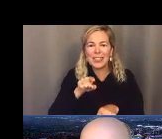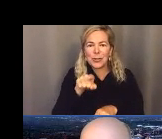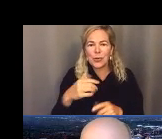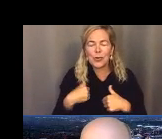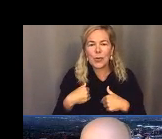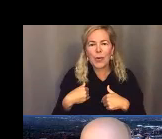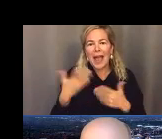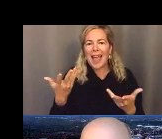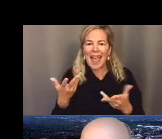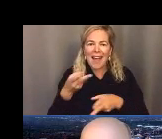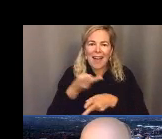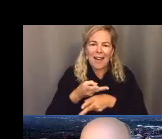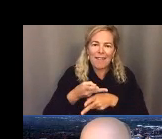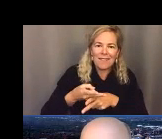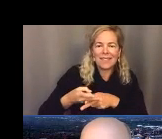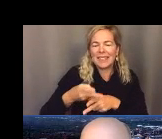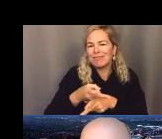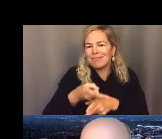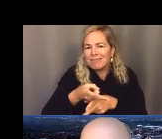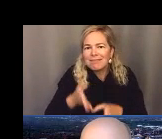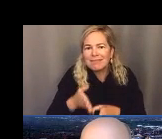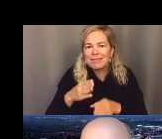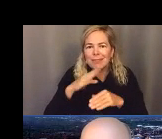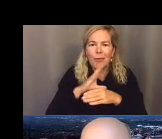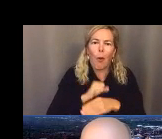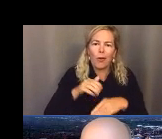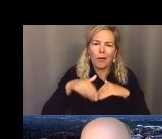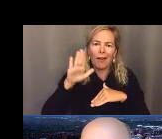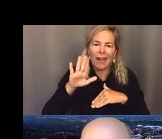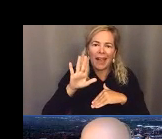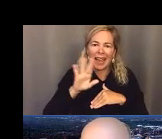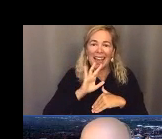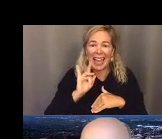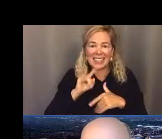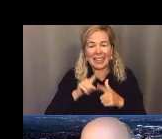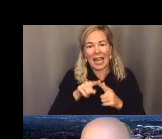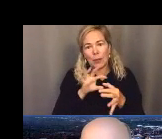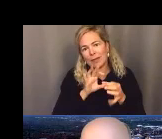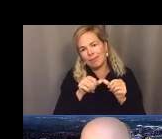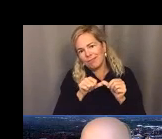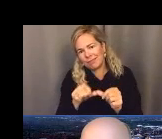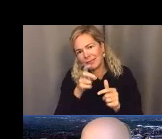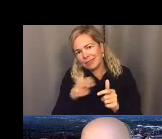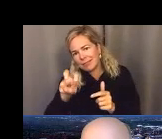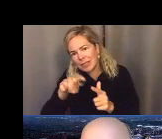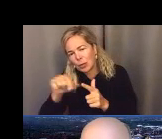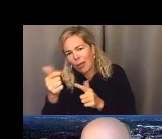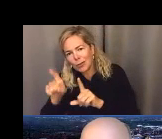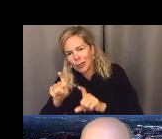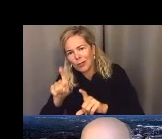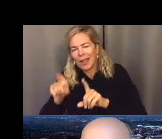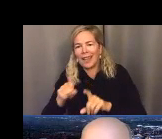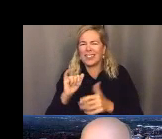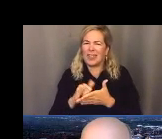than 18, it would have continued you in. But if you said you didn't, it would take you to the end of the survey. So that was a little bit of a flaw in our